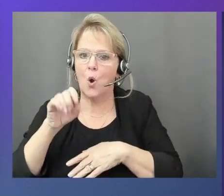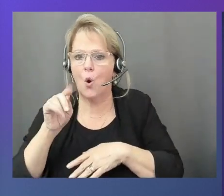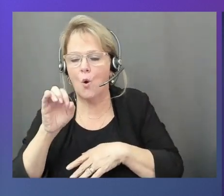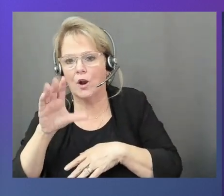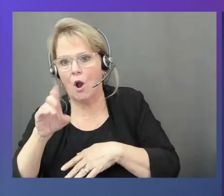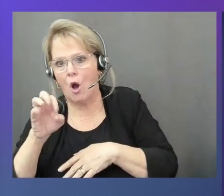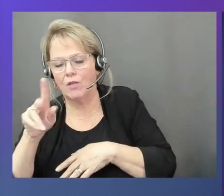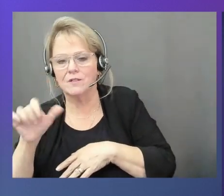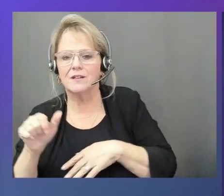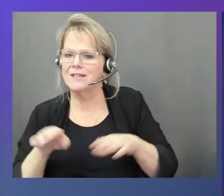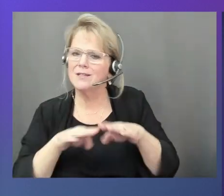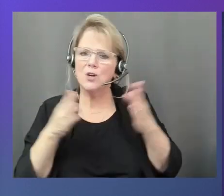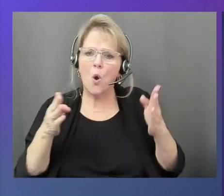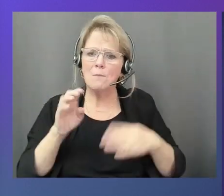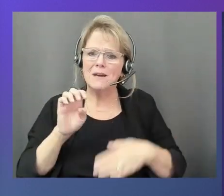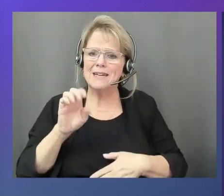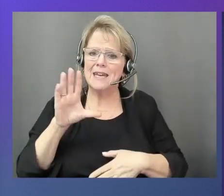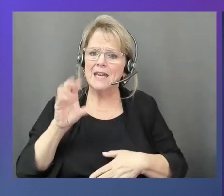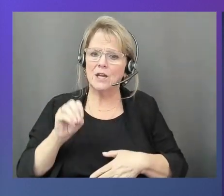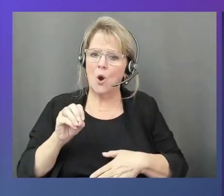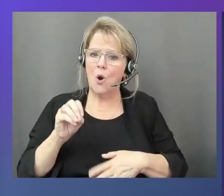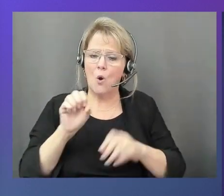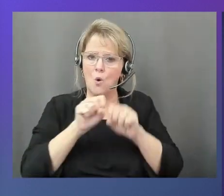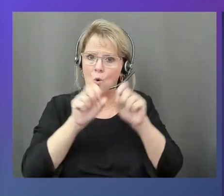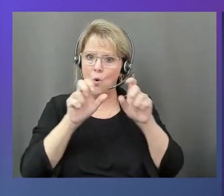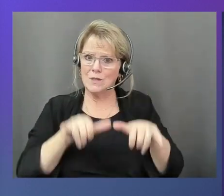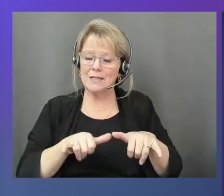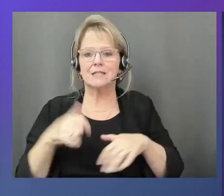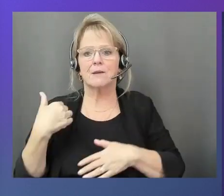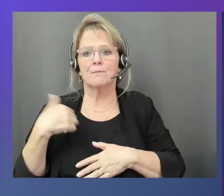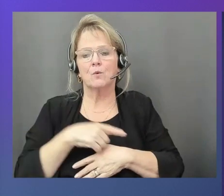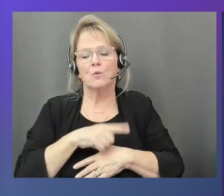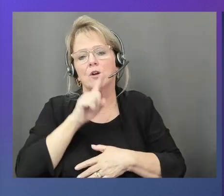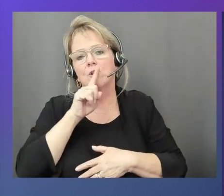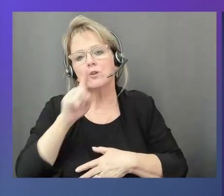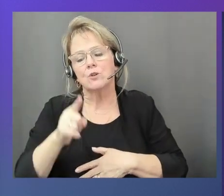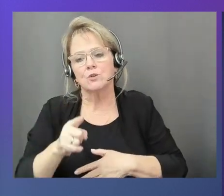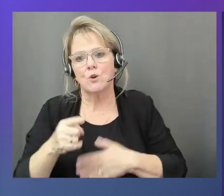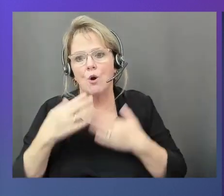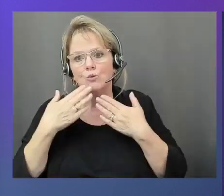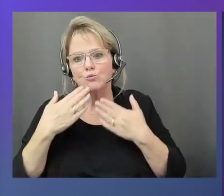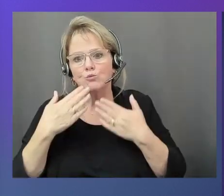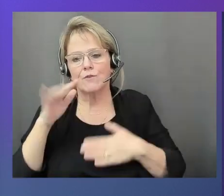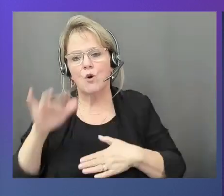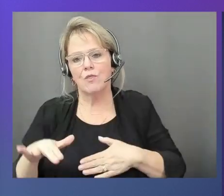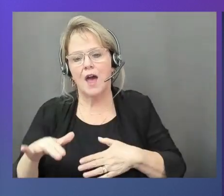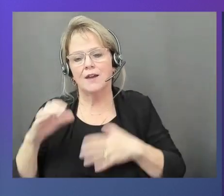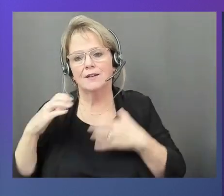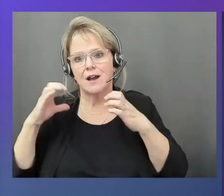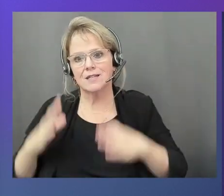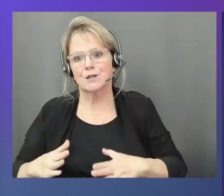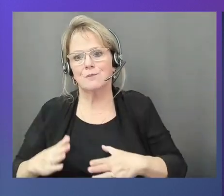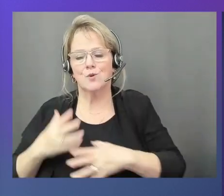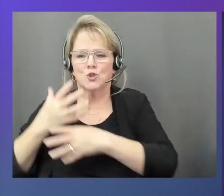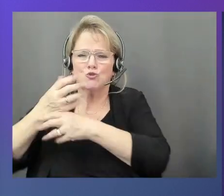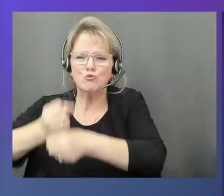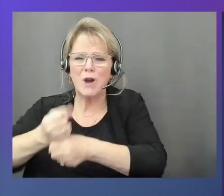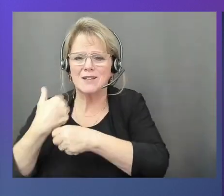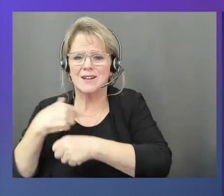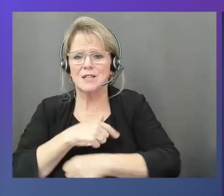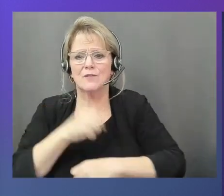ecosystem. We are so grateful that customers entrust us with their data and their operations,